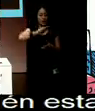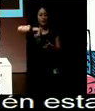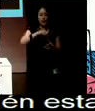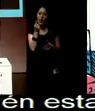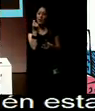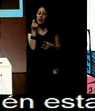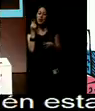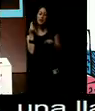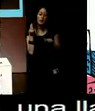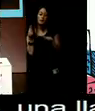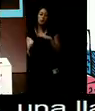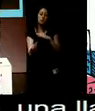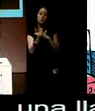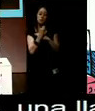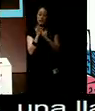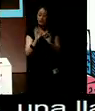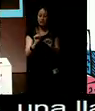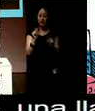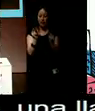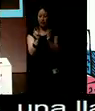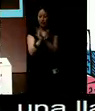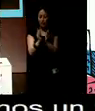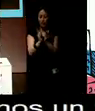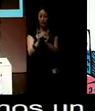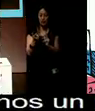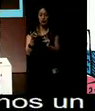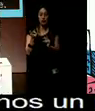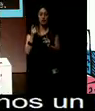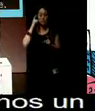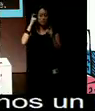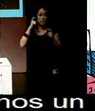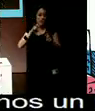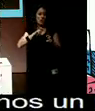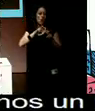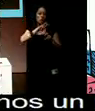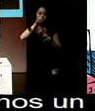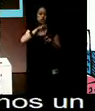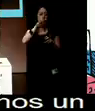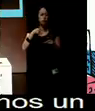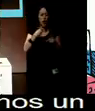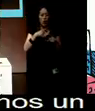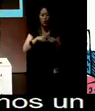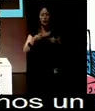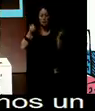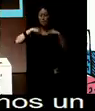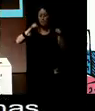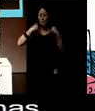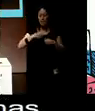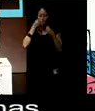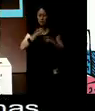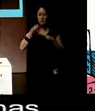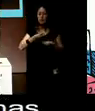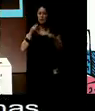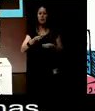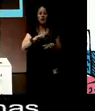good practices, and we will encourage them. And we will encourage them to join forces with other competitors,